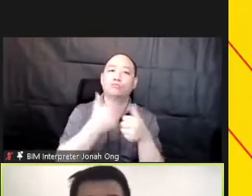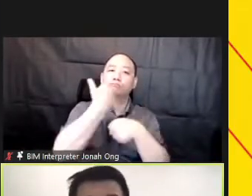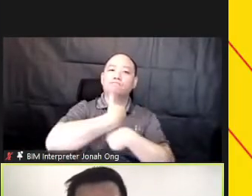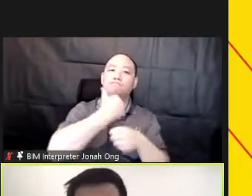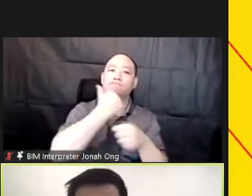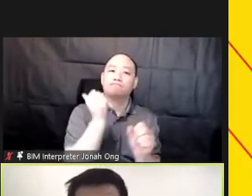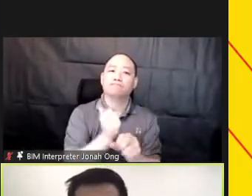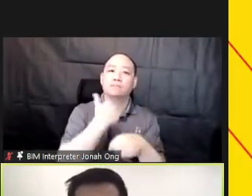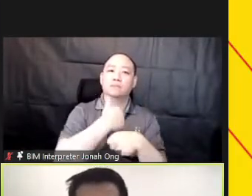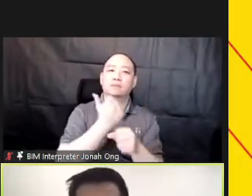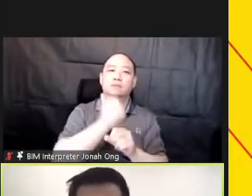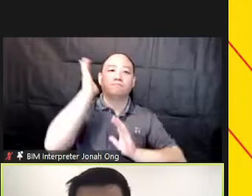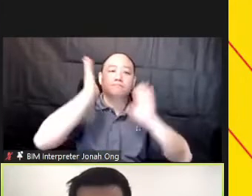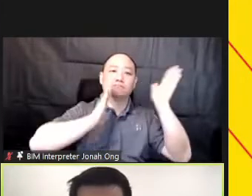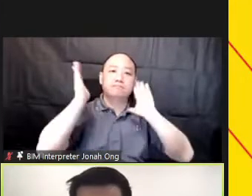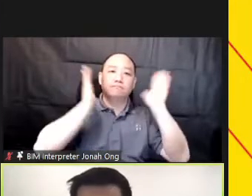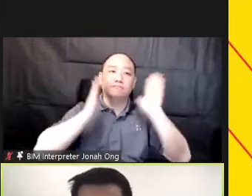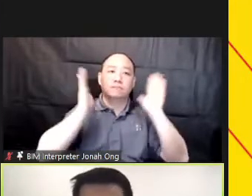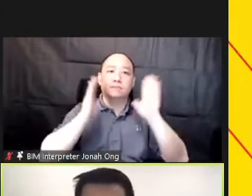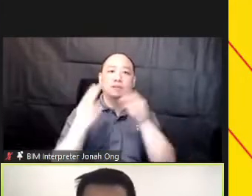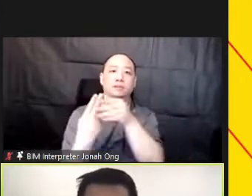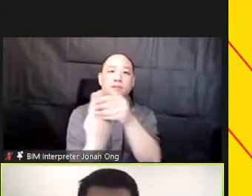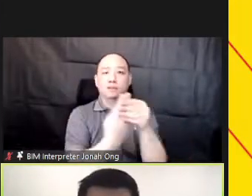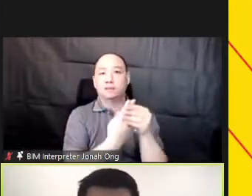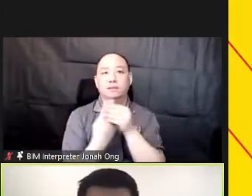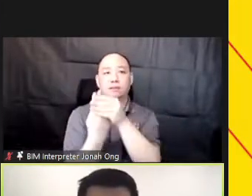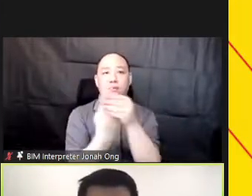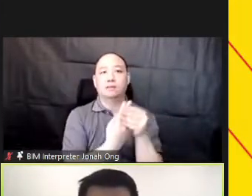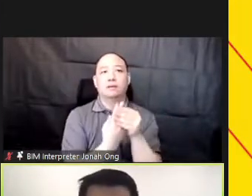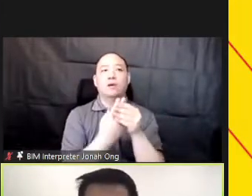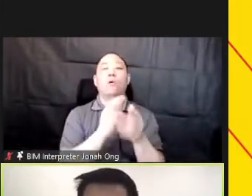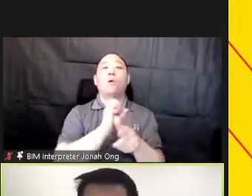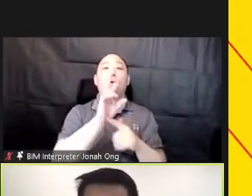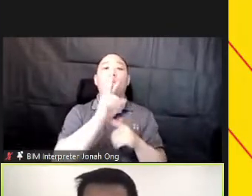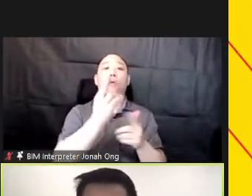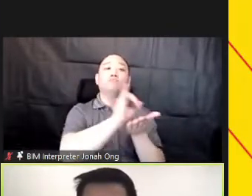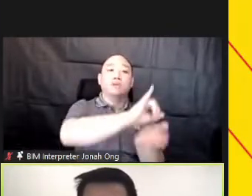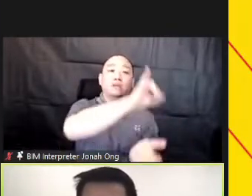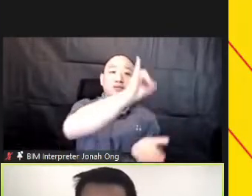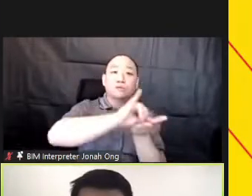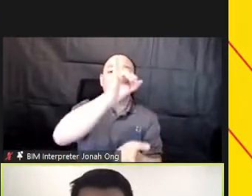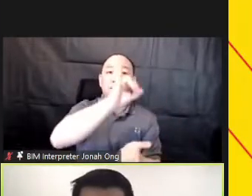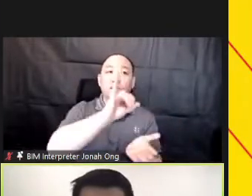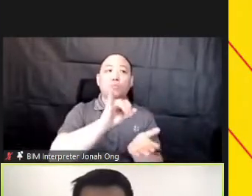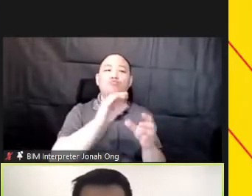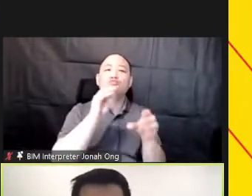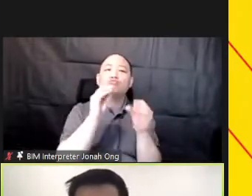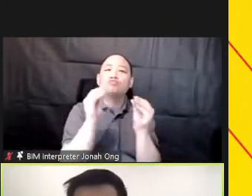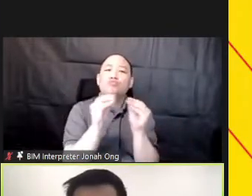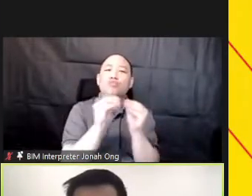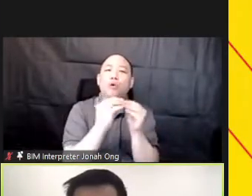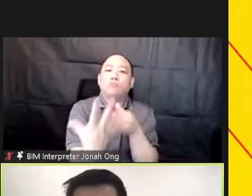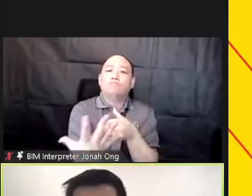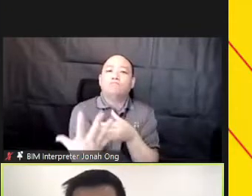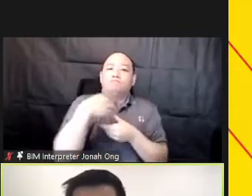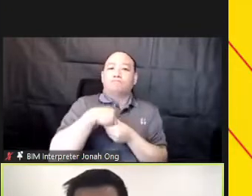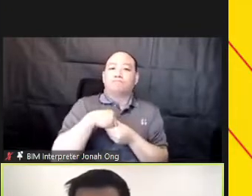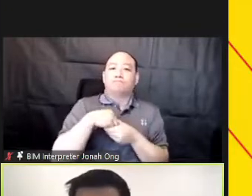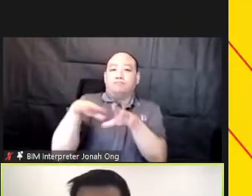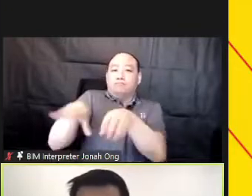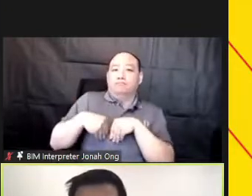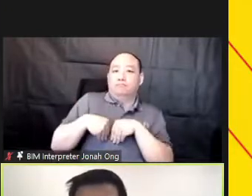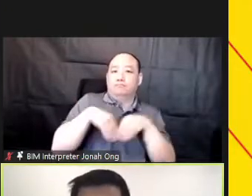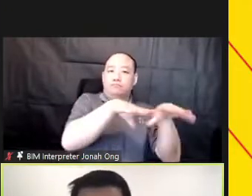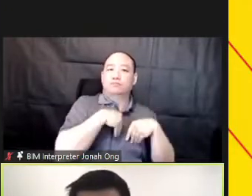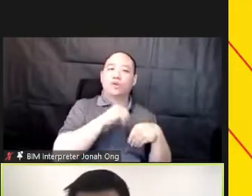for all Malaysians again? How do we make our national institutions more inclusive? Because most of our institutions have been built around